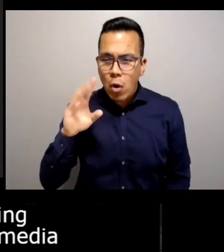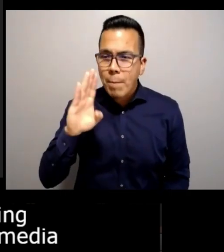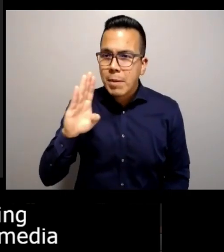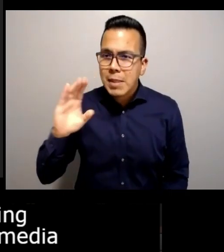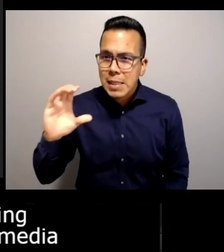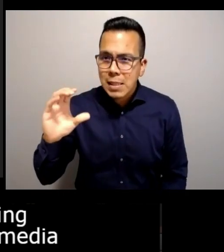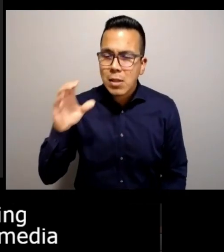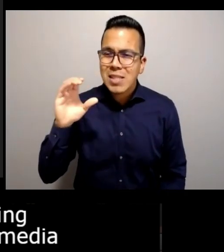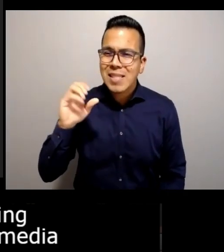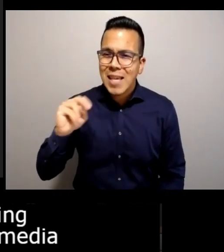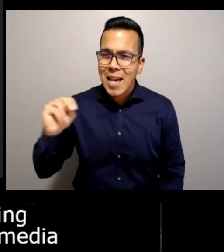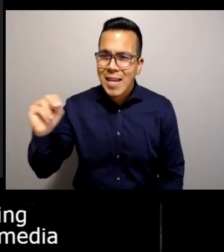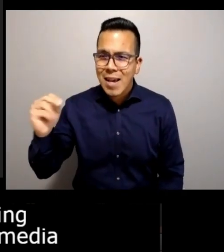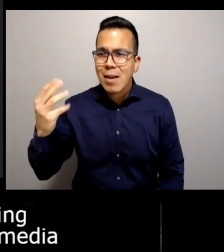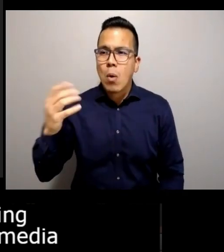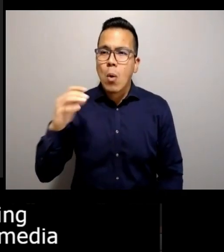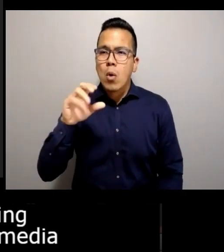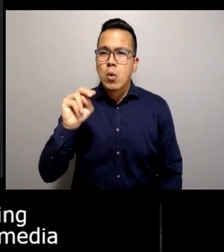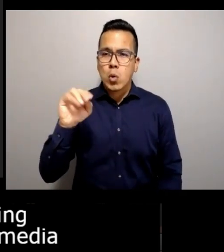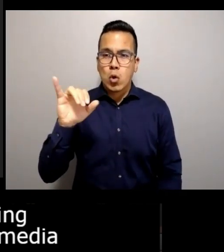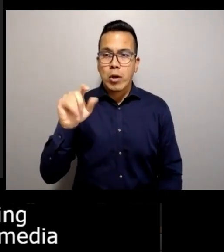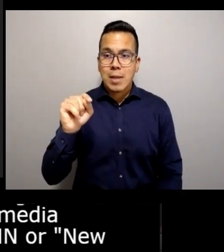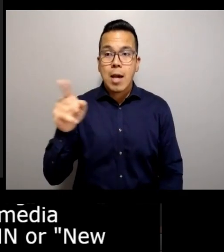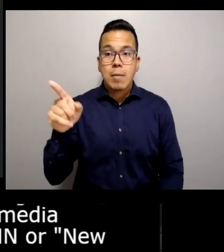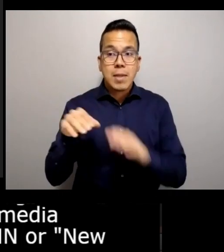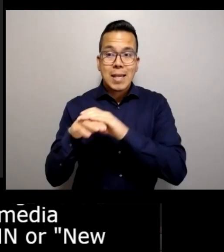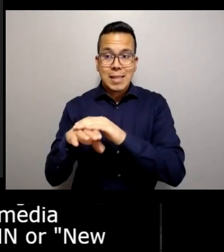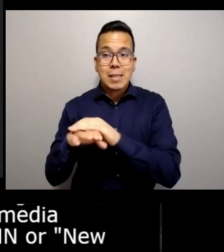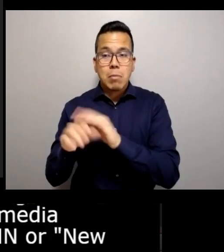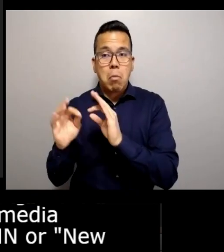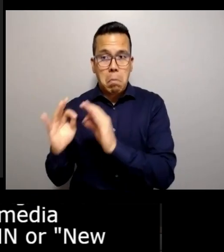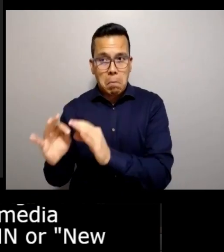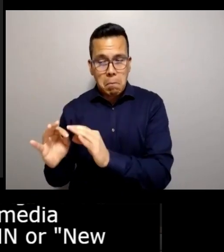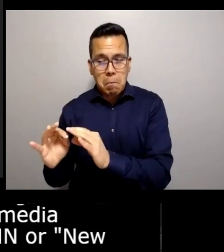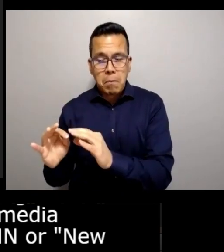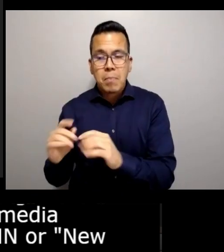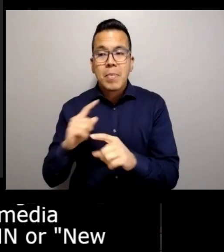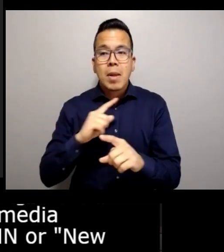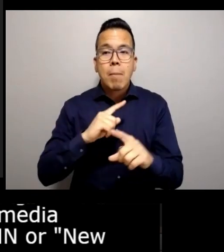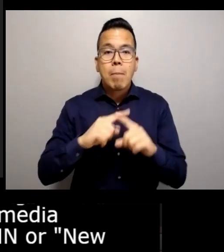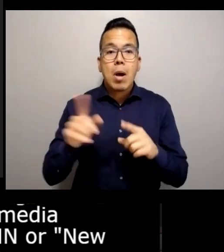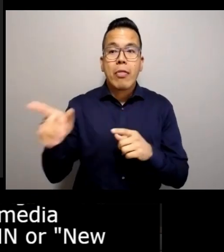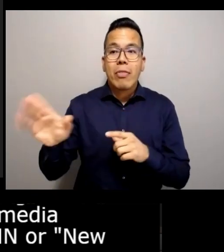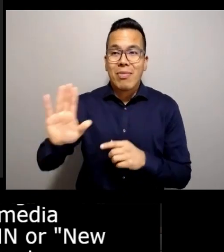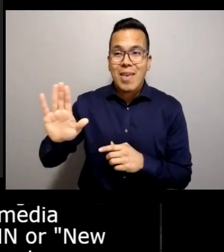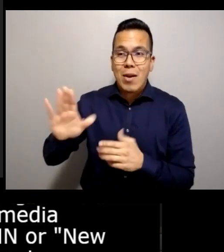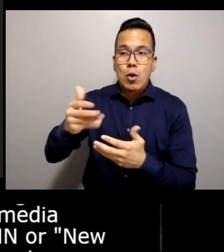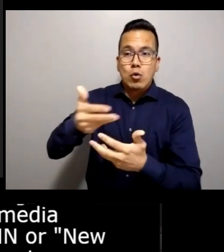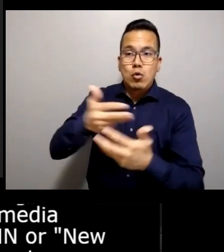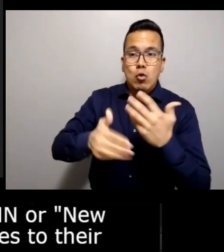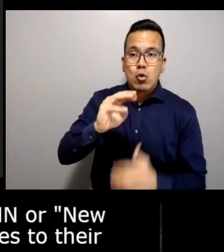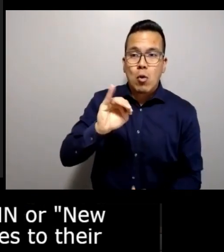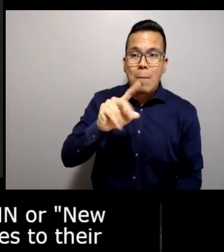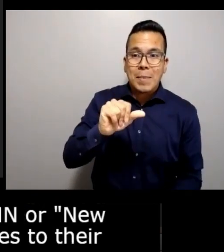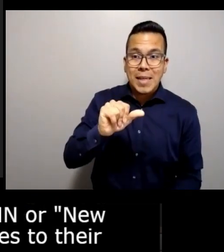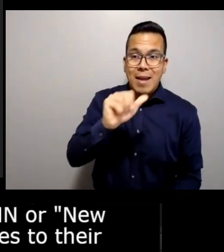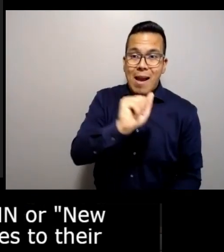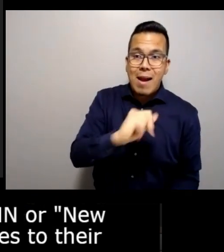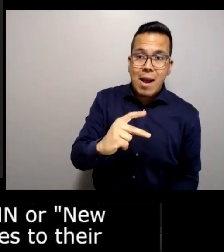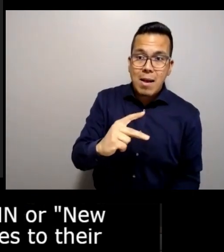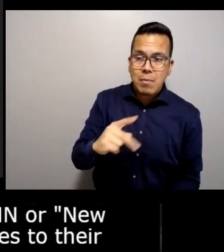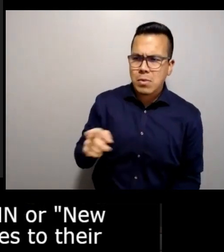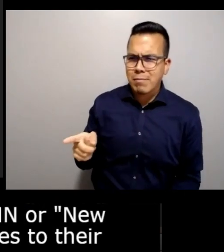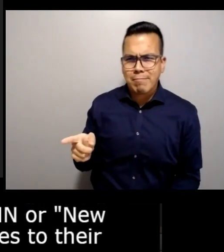CNN or New York Times would be accessible, but when it comes to their social media platforms, there remain